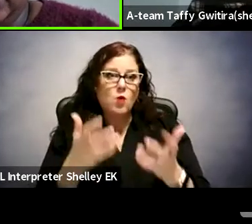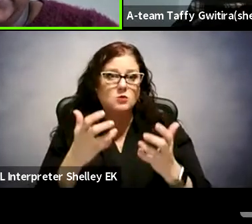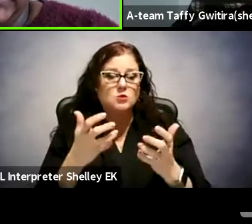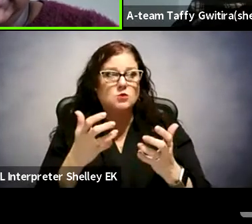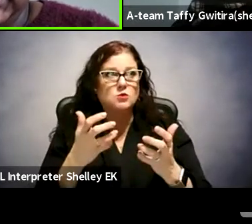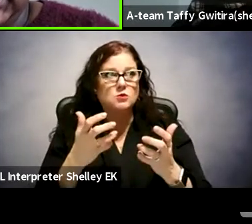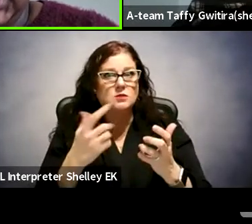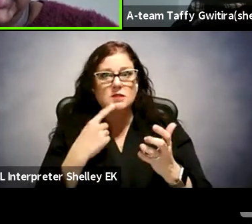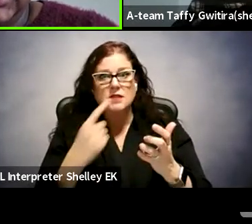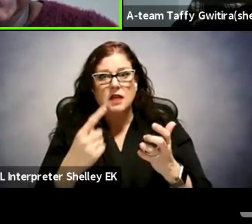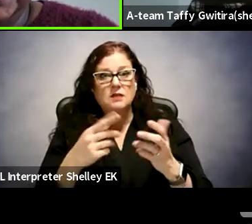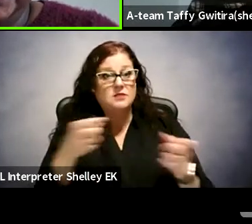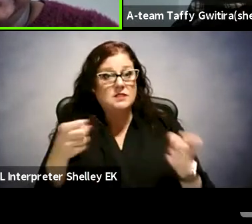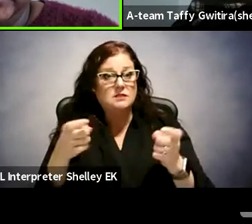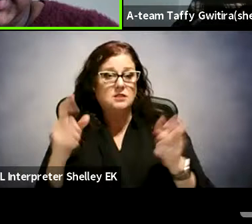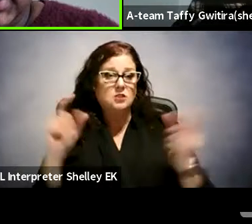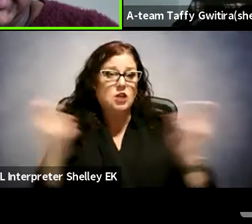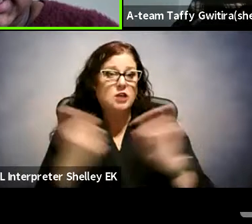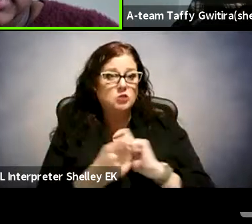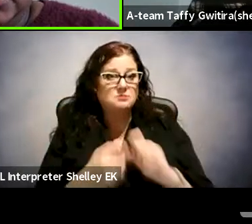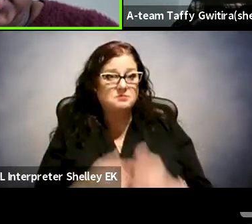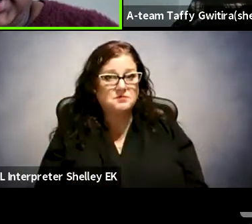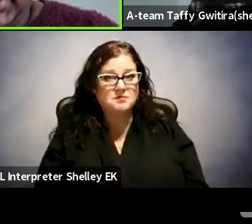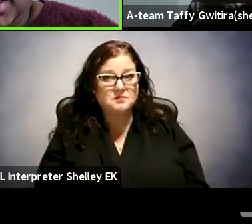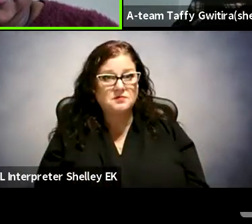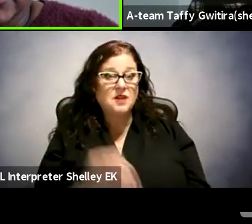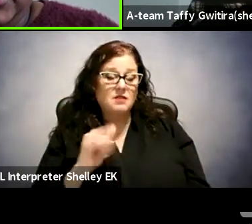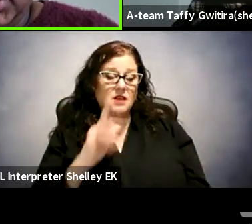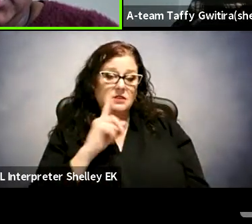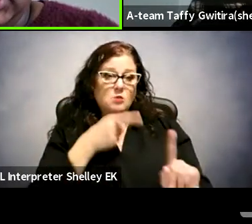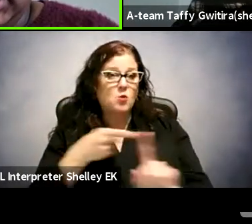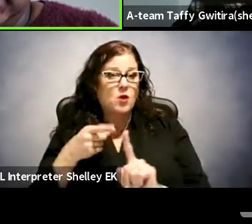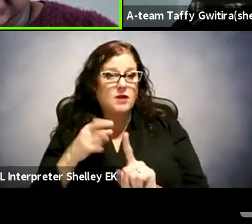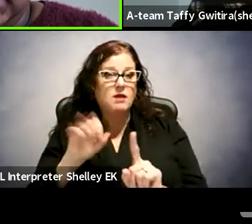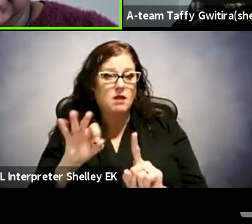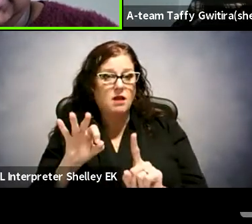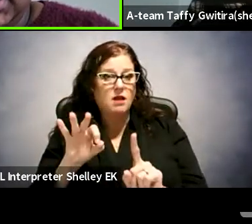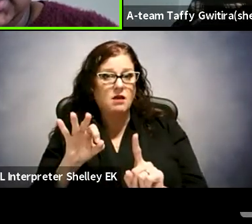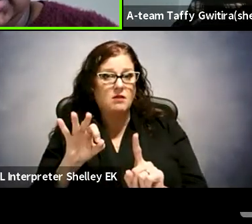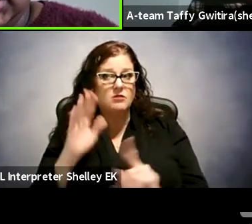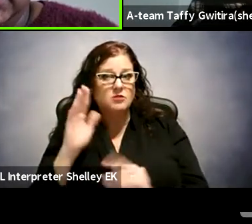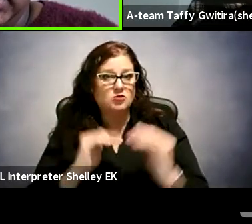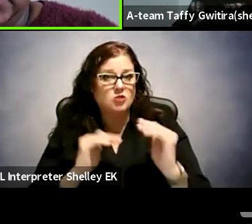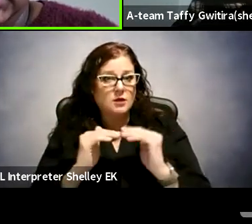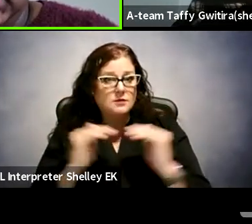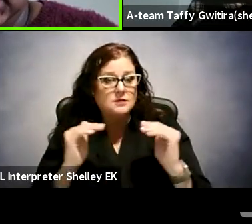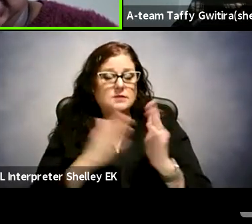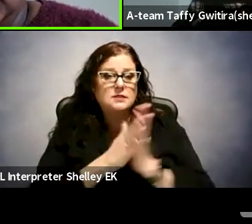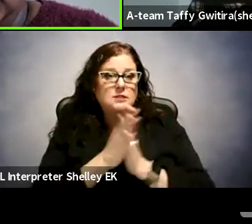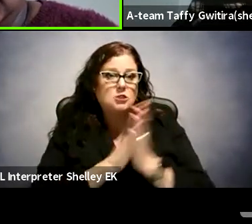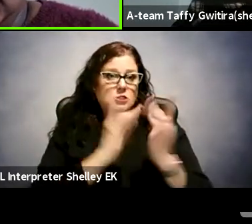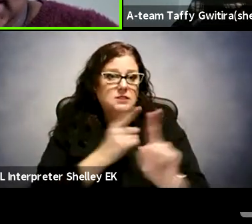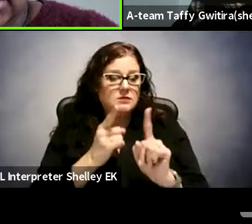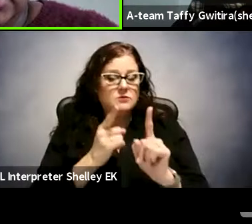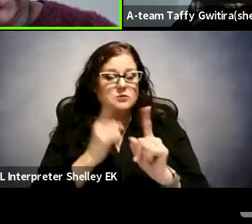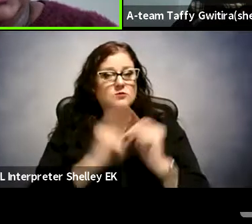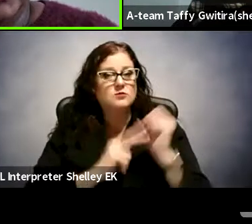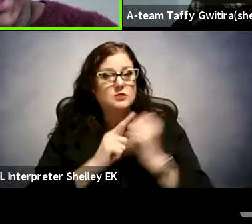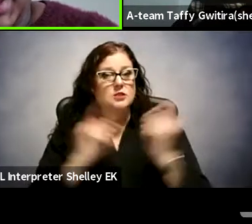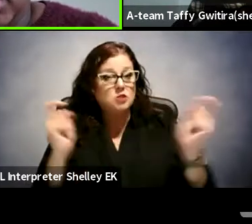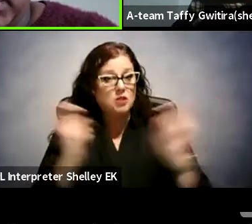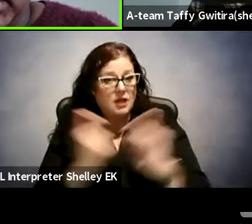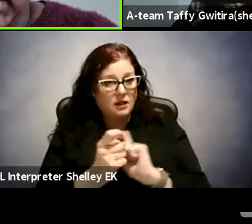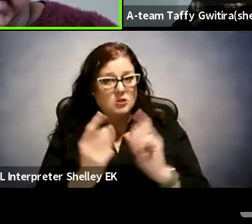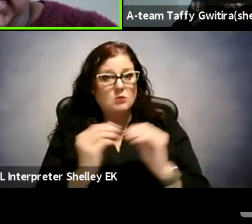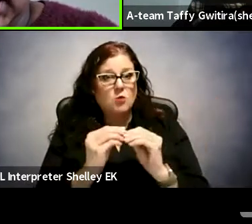I said, facilitate change. And that's kind of the point of, justice initiatives, to facilitate change, create a